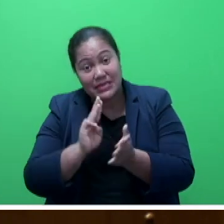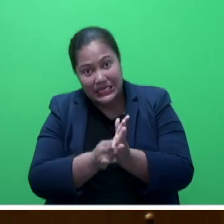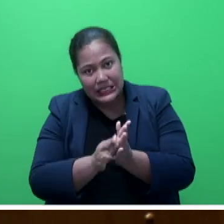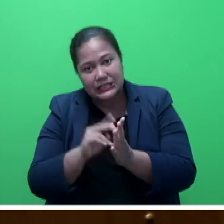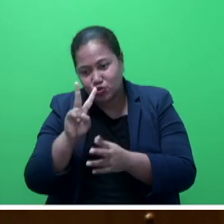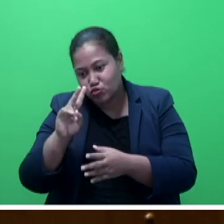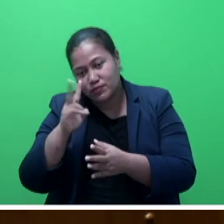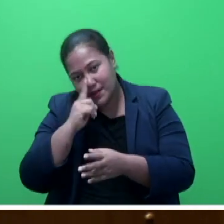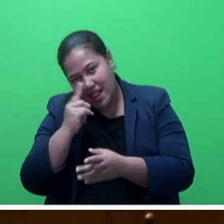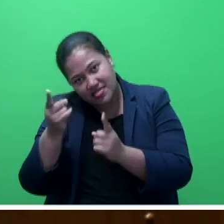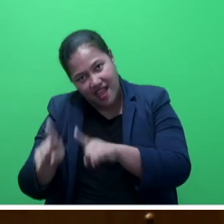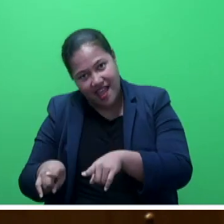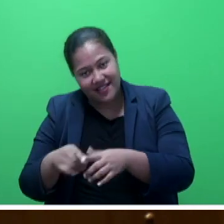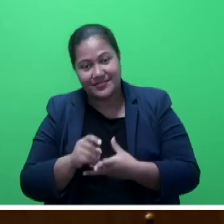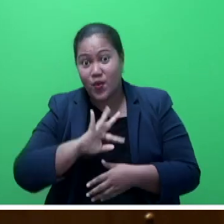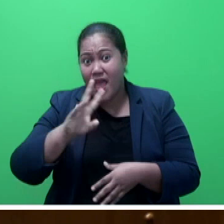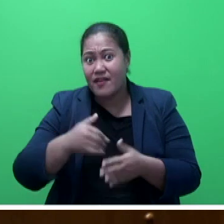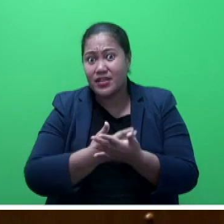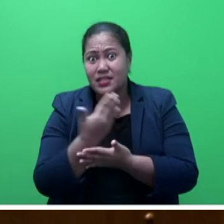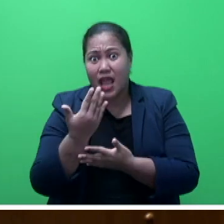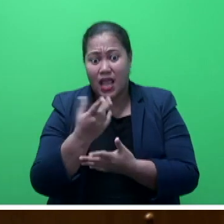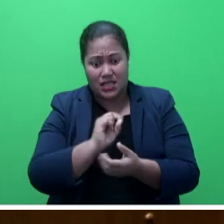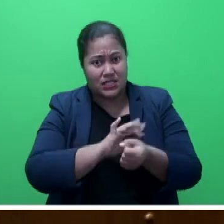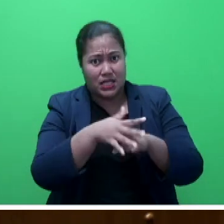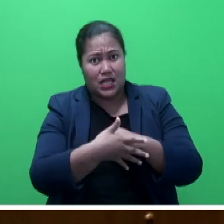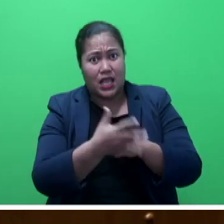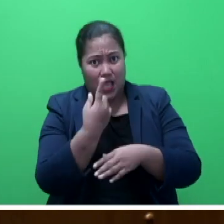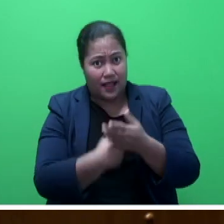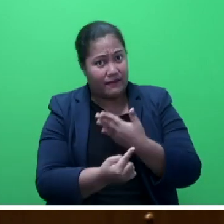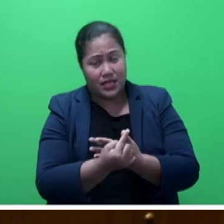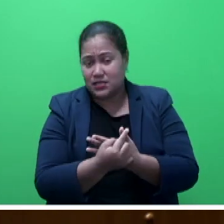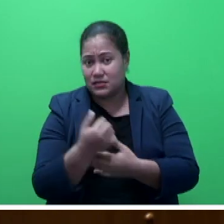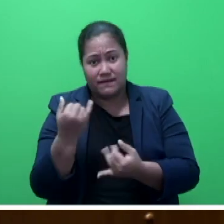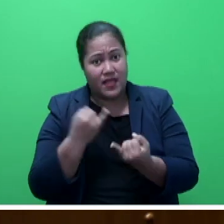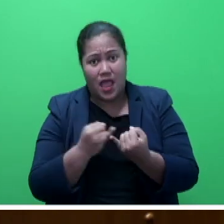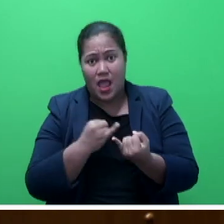on earth, every day this pandemic breaks its own terrifying records.